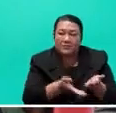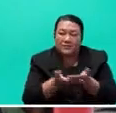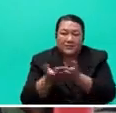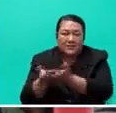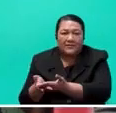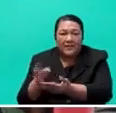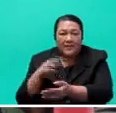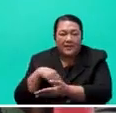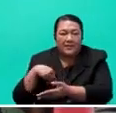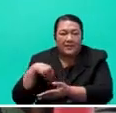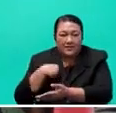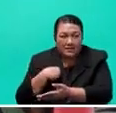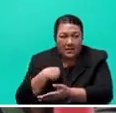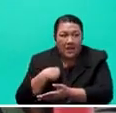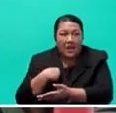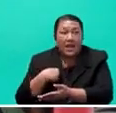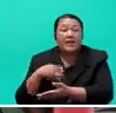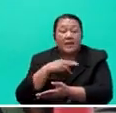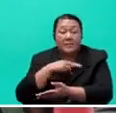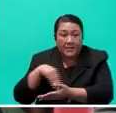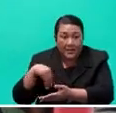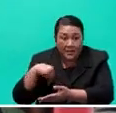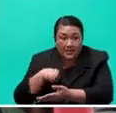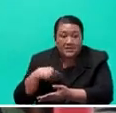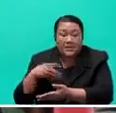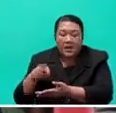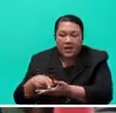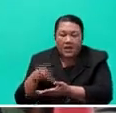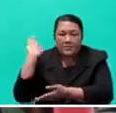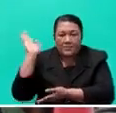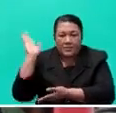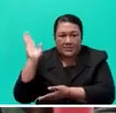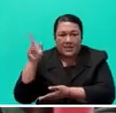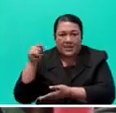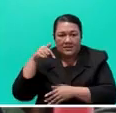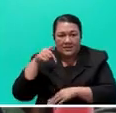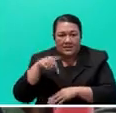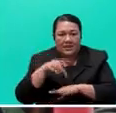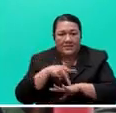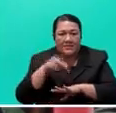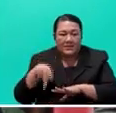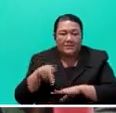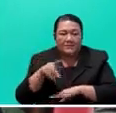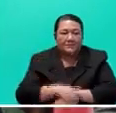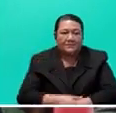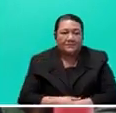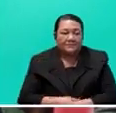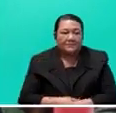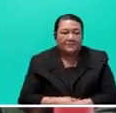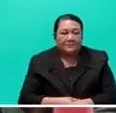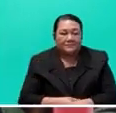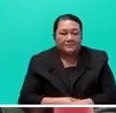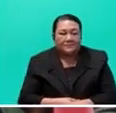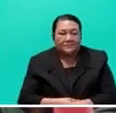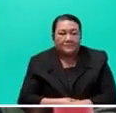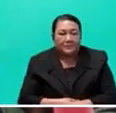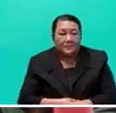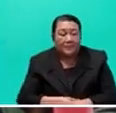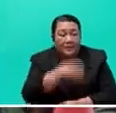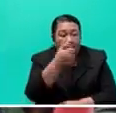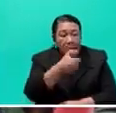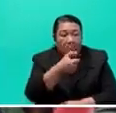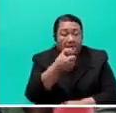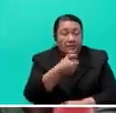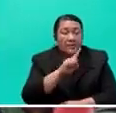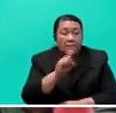receipt of an annual report, the Minister must present the annual report to Cabinet. Clause 16 of the bill